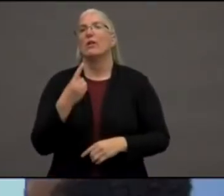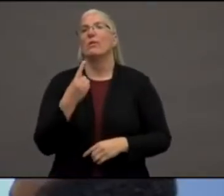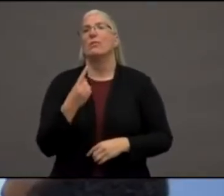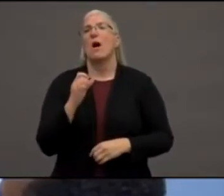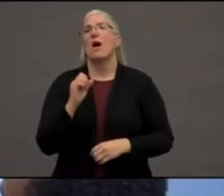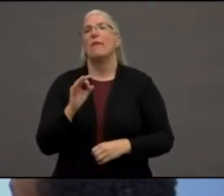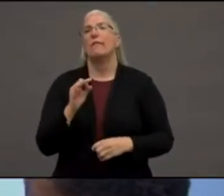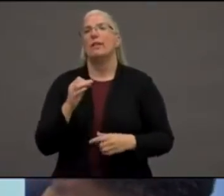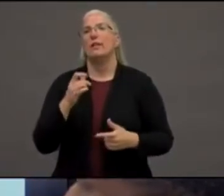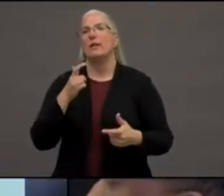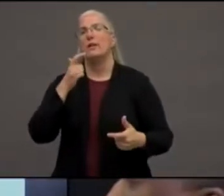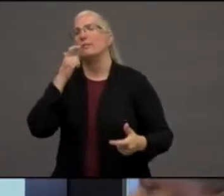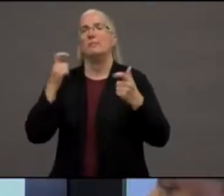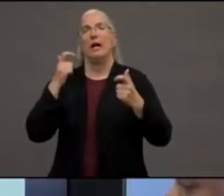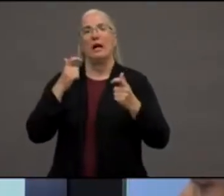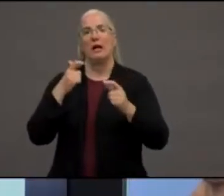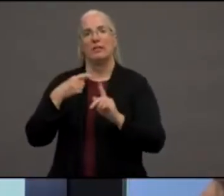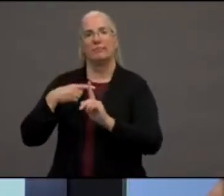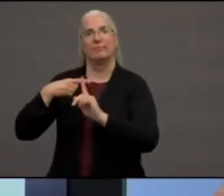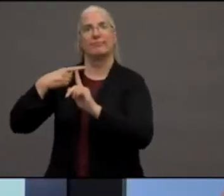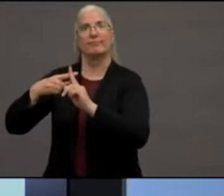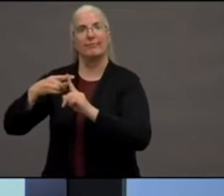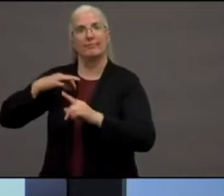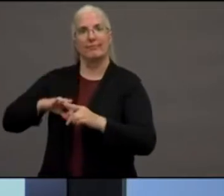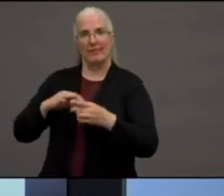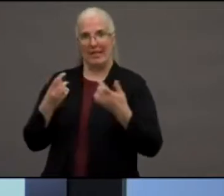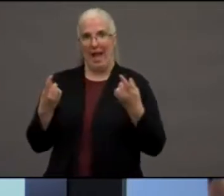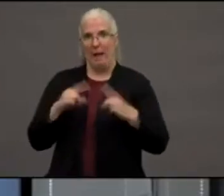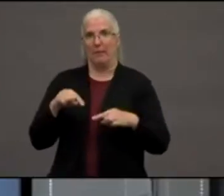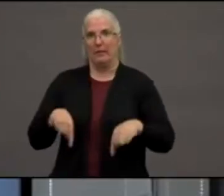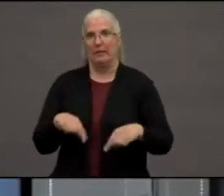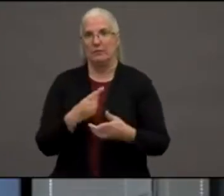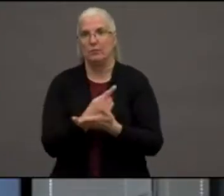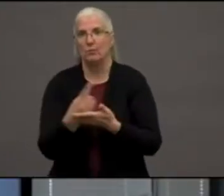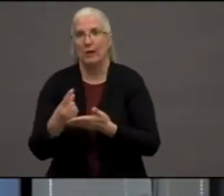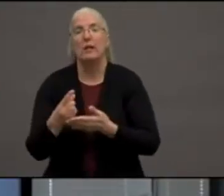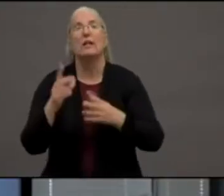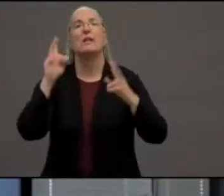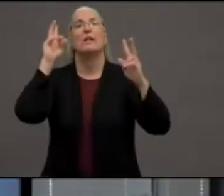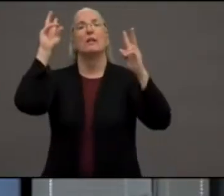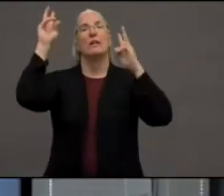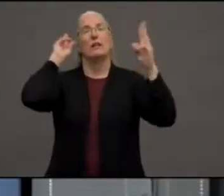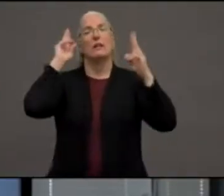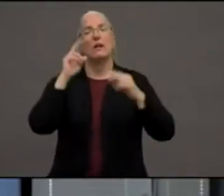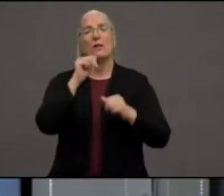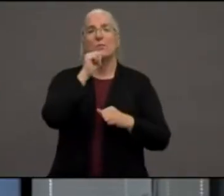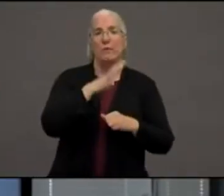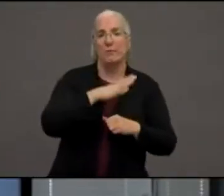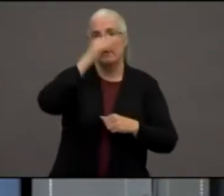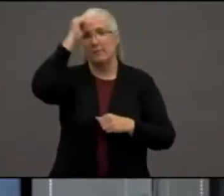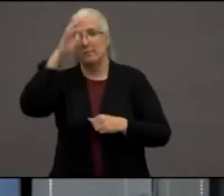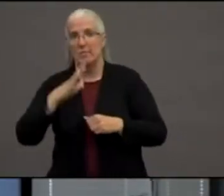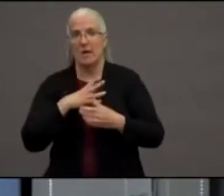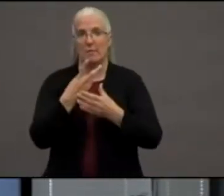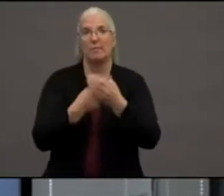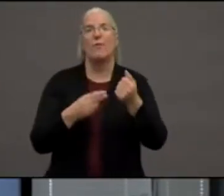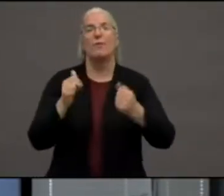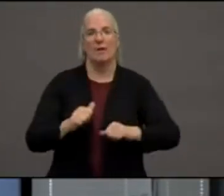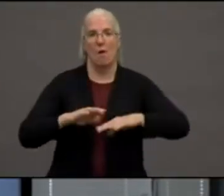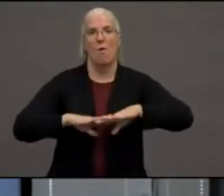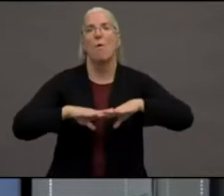positive note, that one thing that happened this week, hair salons and barbershops were able to reopen. So a very interesting